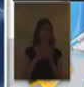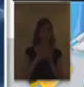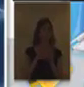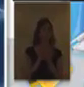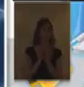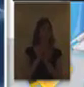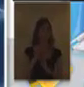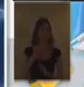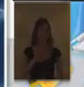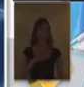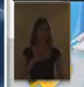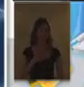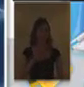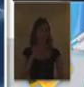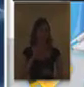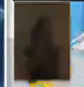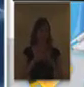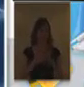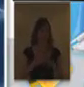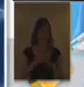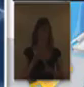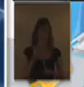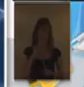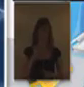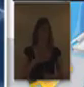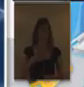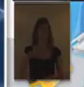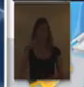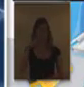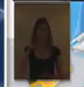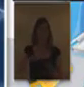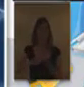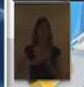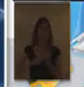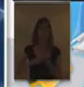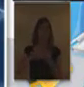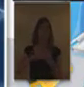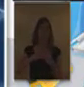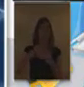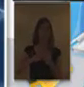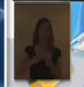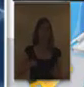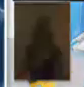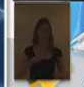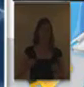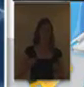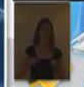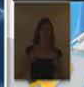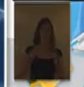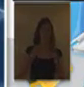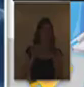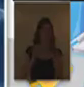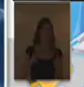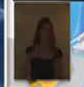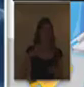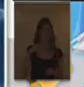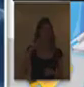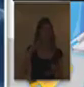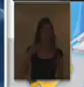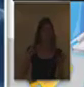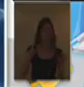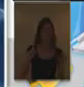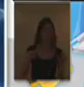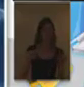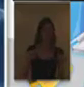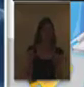No, I'm afraid we can't. We can't change. No, we can't change the resolution. I want to show you the